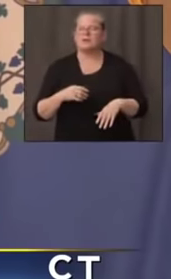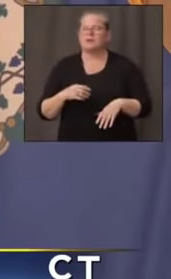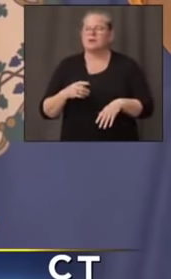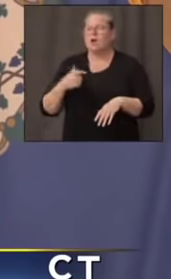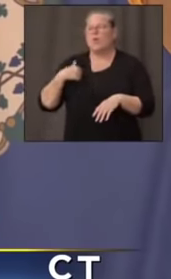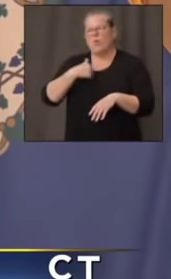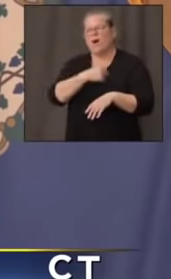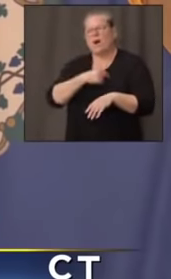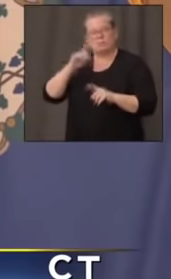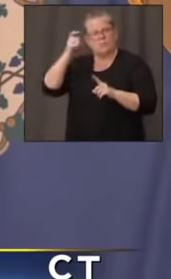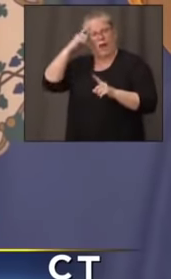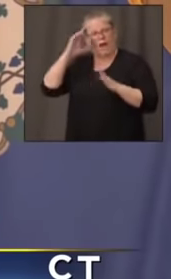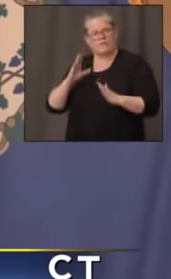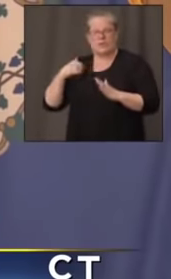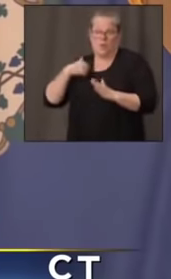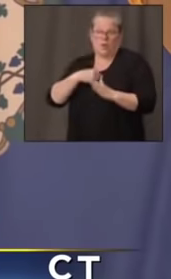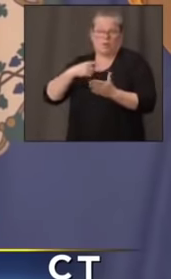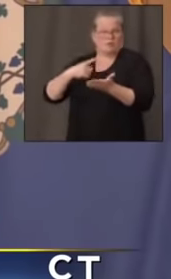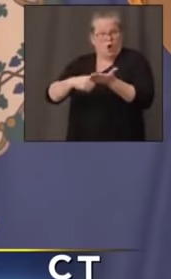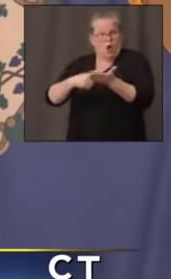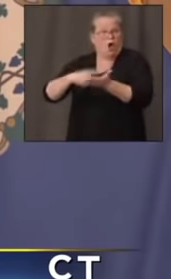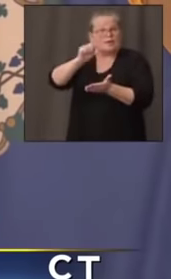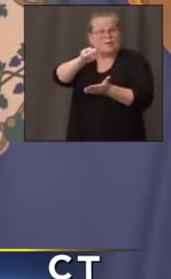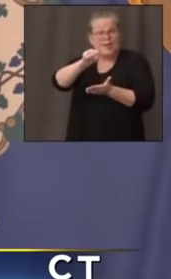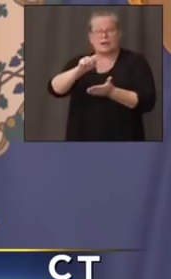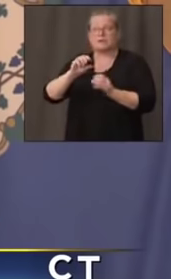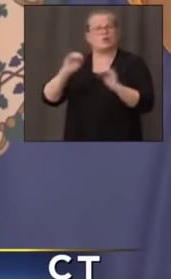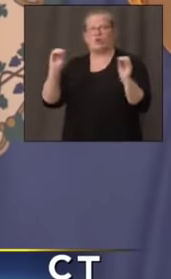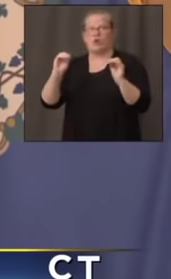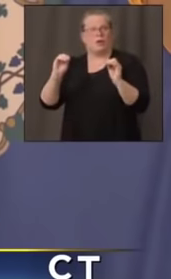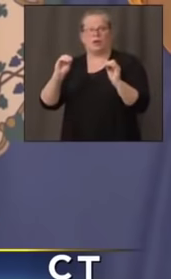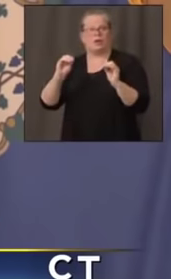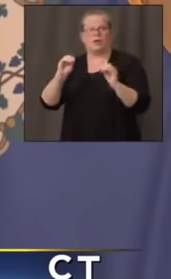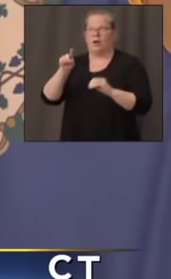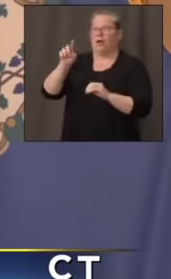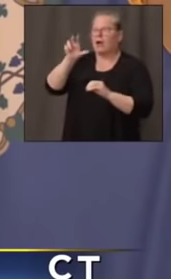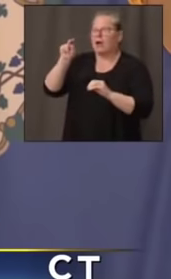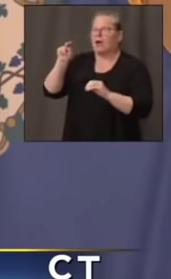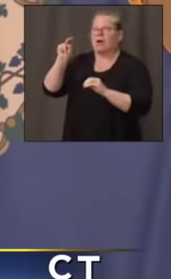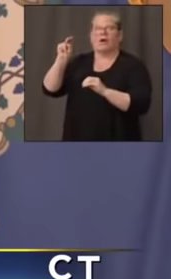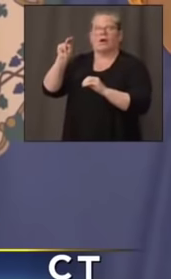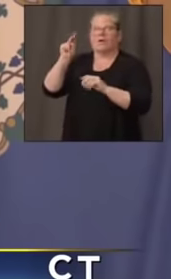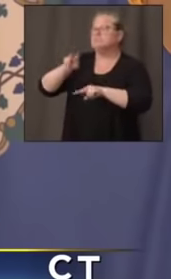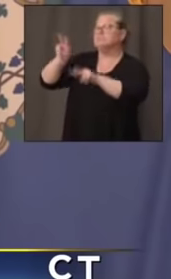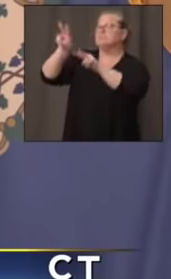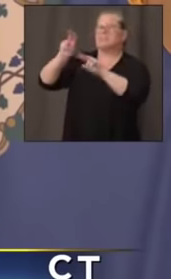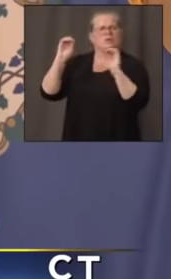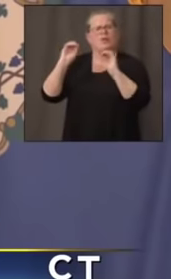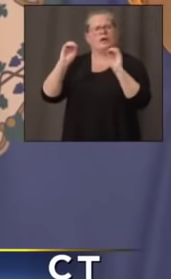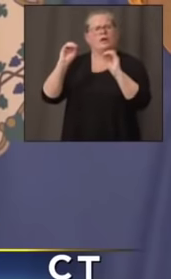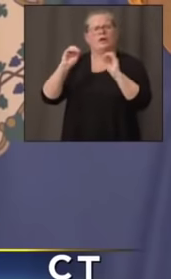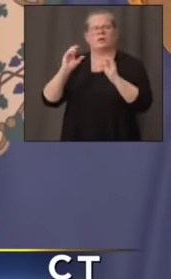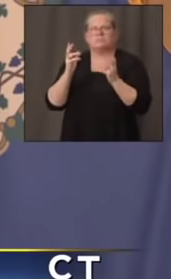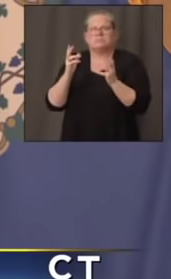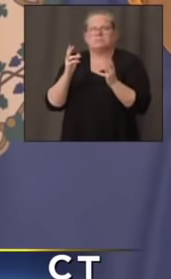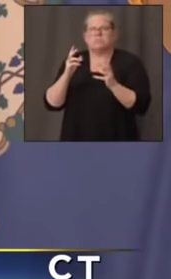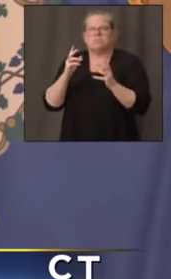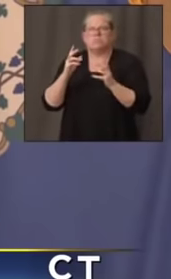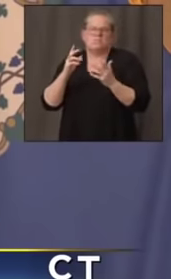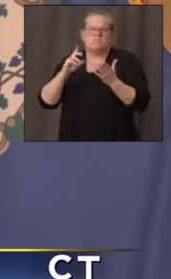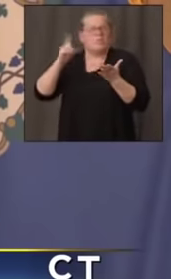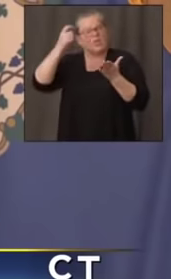notes. And as I think I mentioned, I talked to the governor of Arizona as we compared notes. This is probably a couple weeks ago, and he pointed